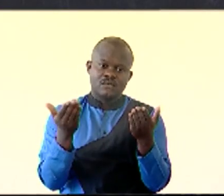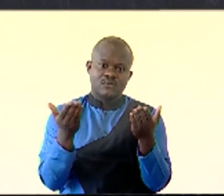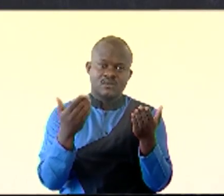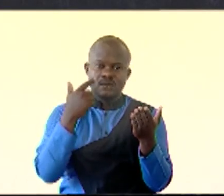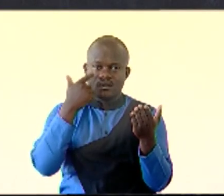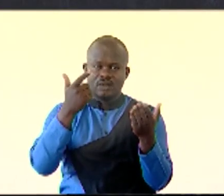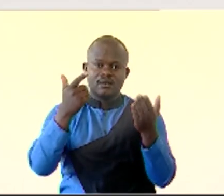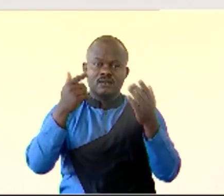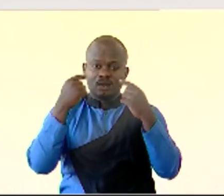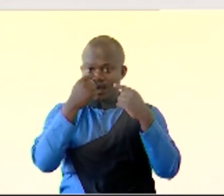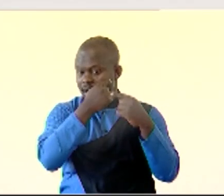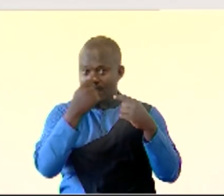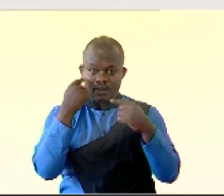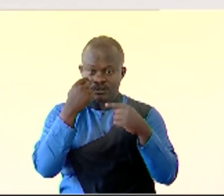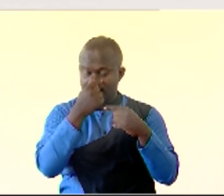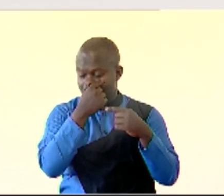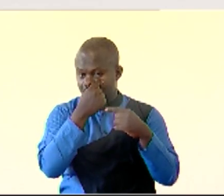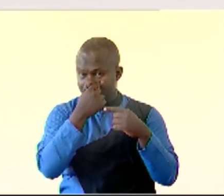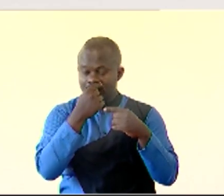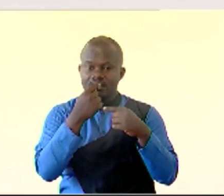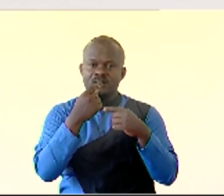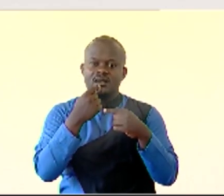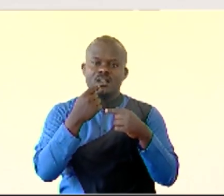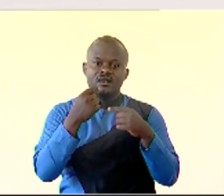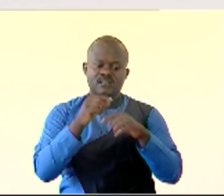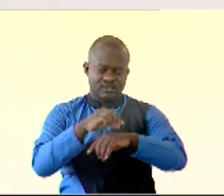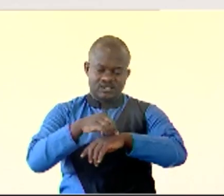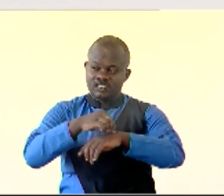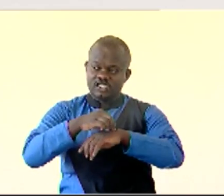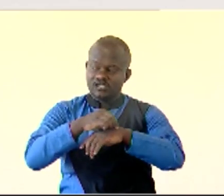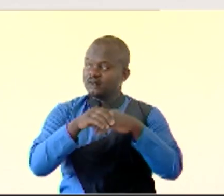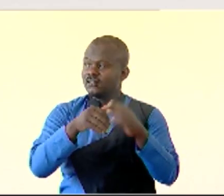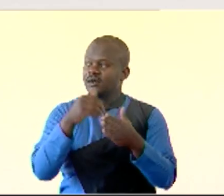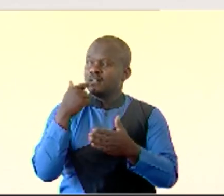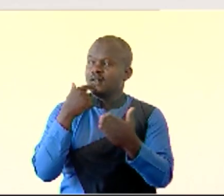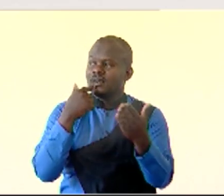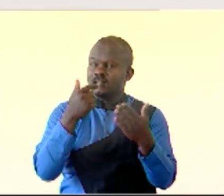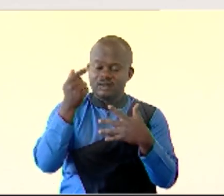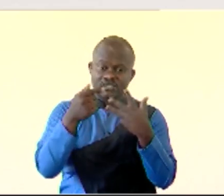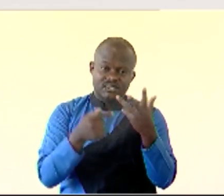parts, the eyes, the ears, the skin. This is